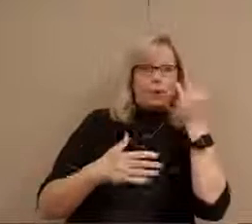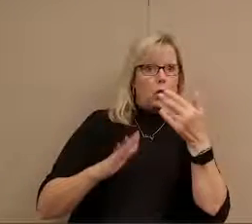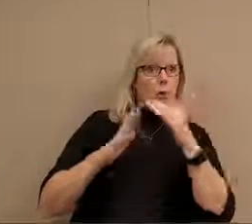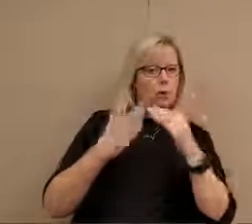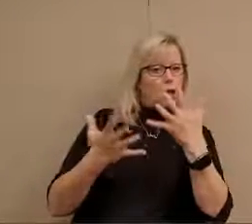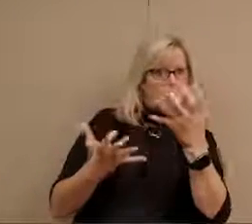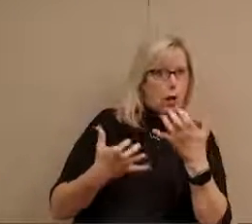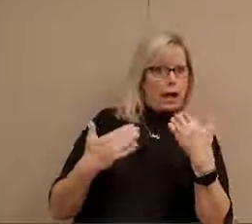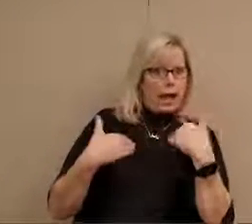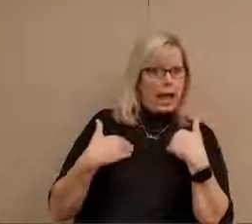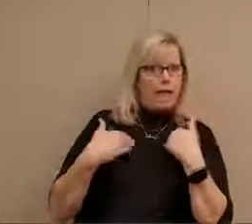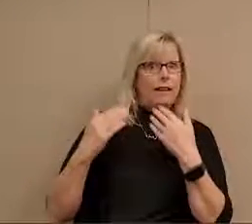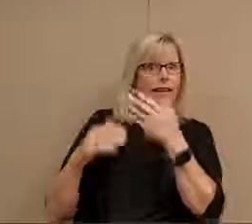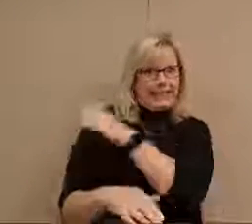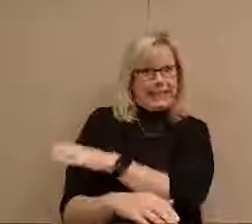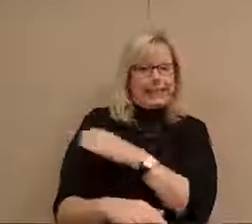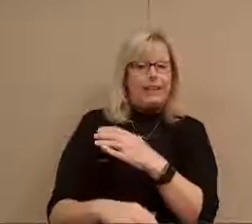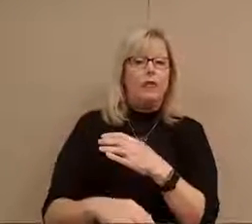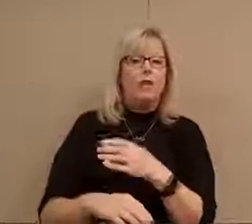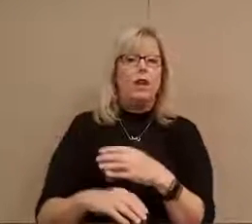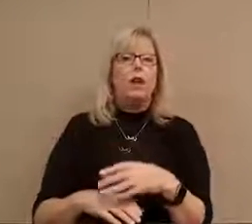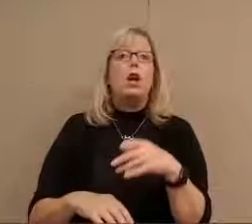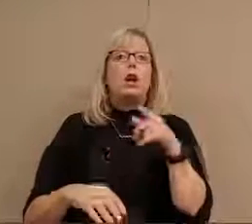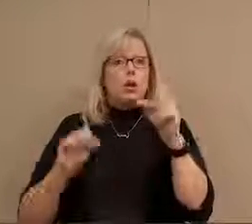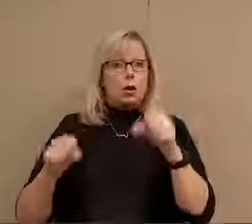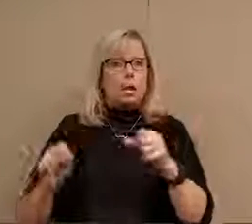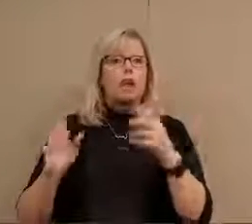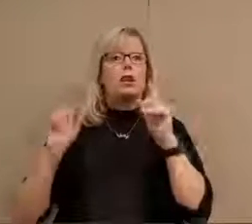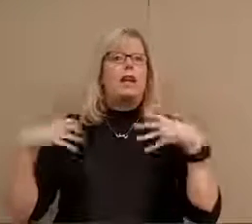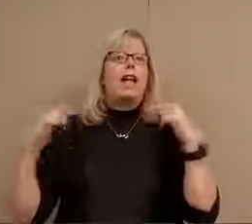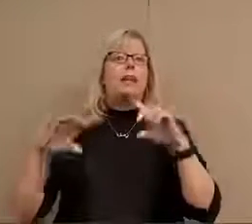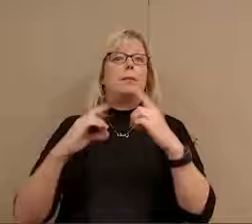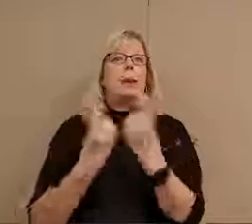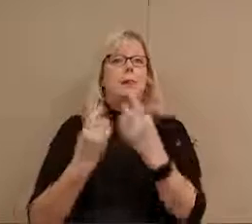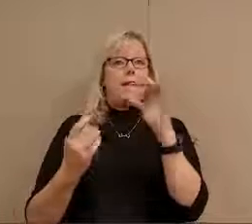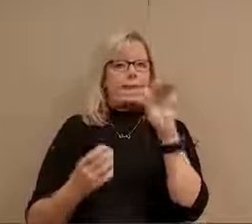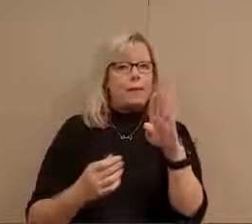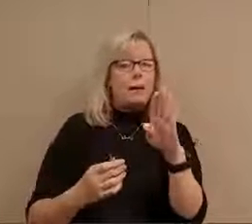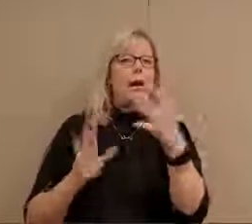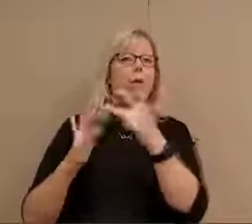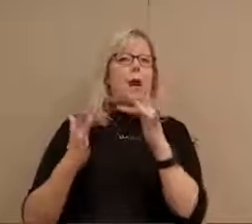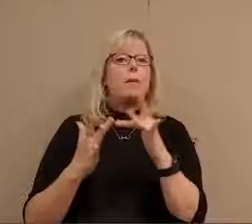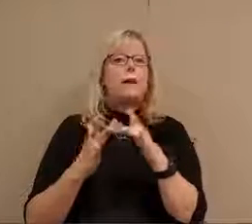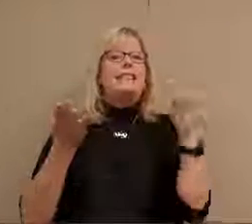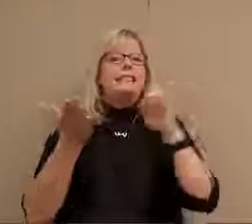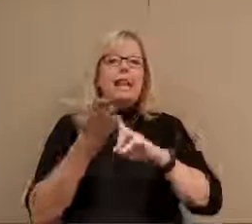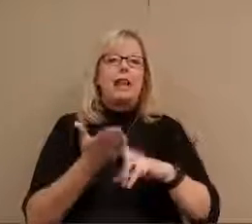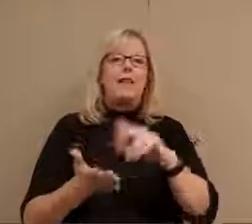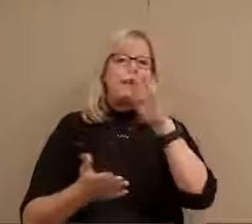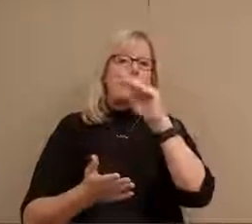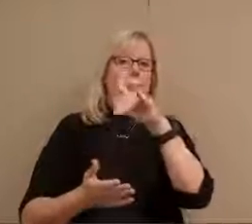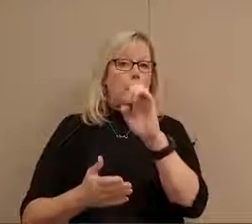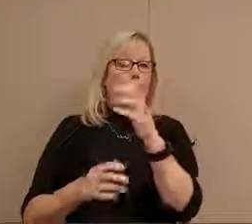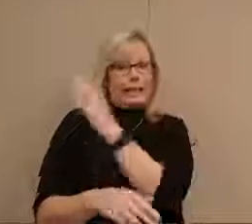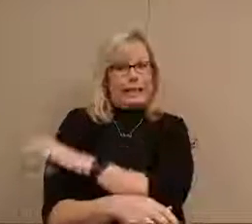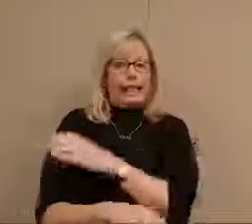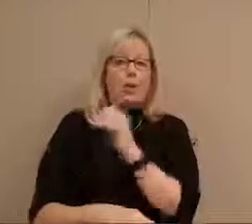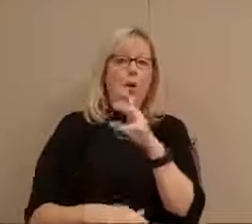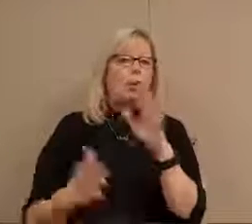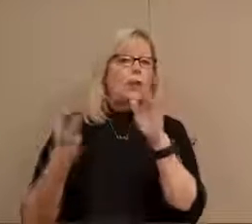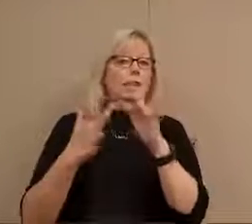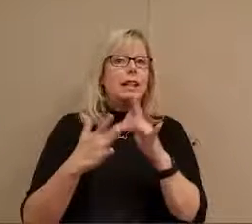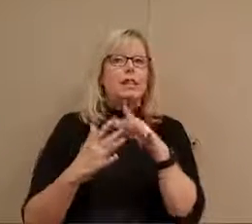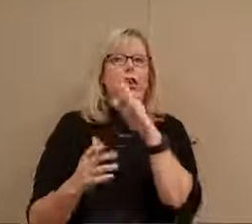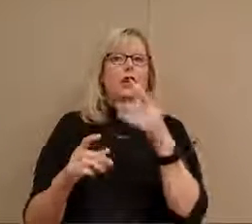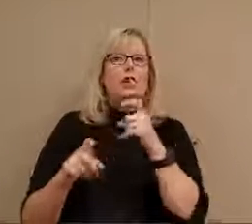hosting one in your community or for your business, your employees, you can go on the Health Department's Facebook or website and sign up for a mobile clinic. Or you can reach out to our